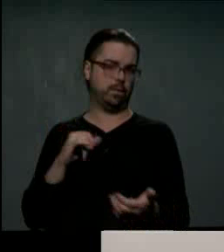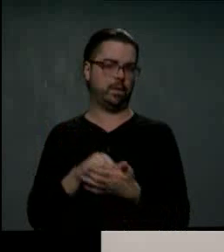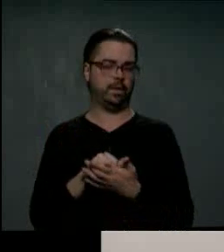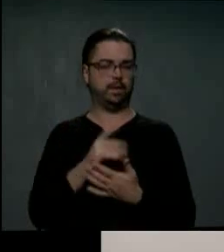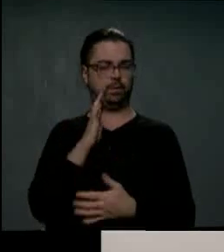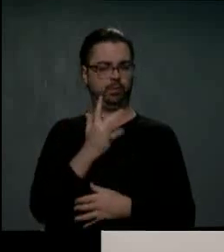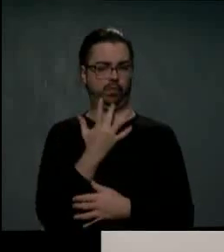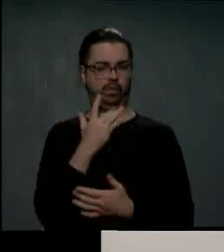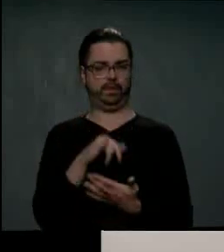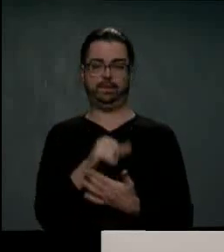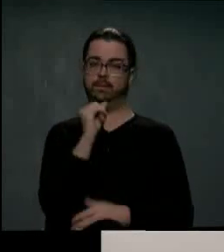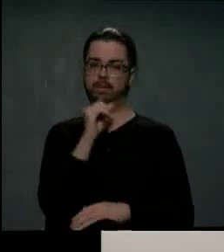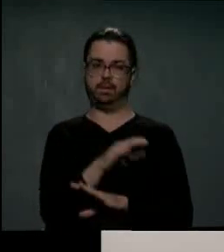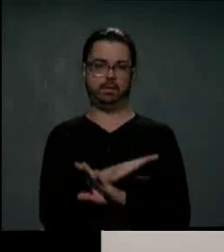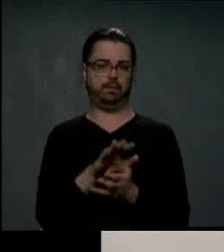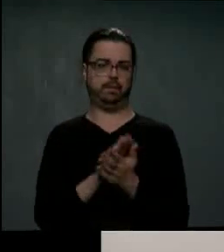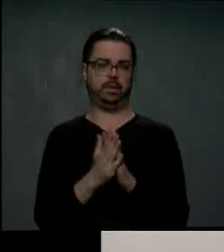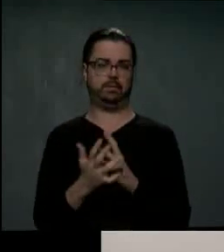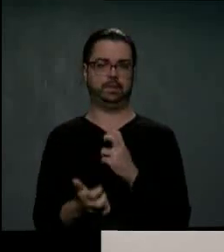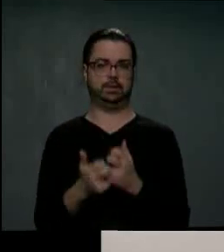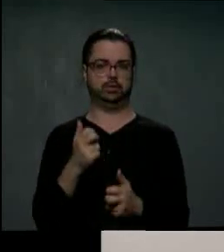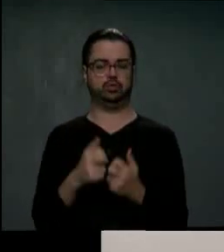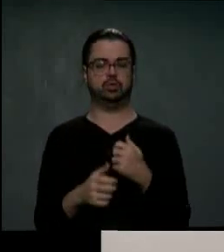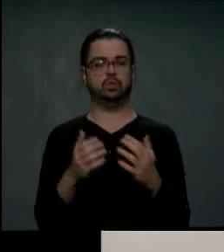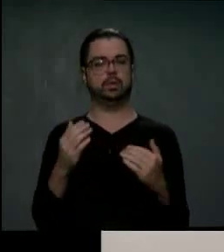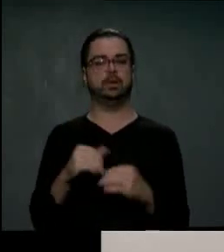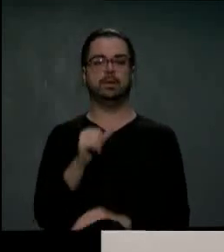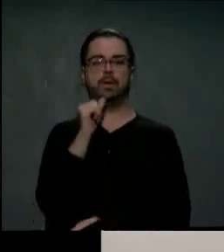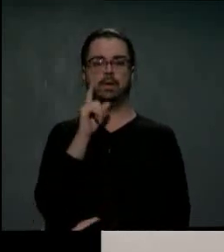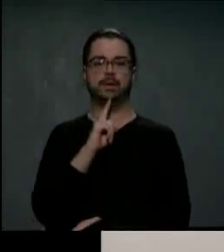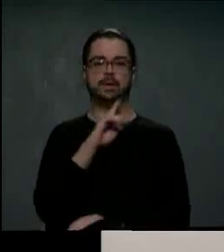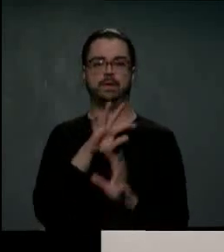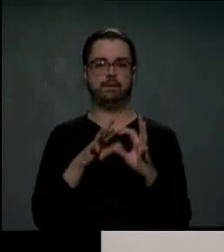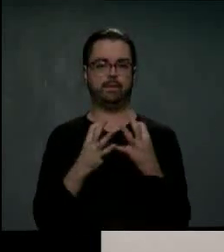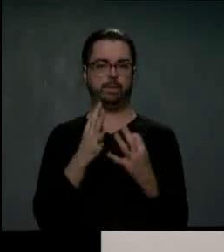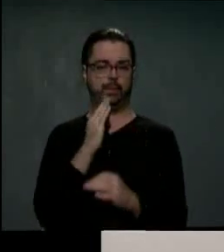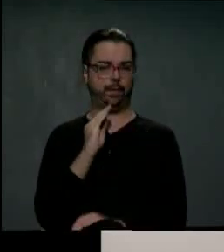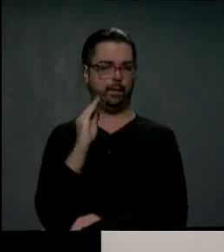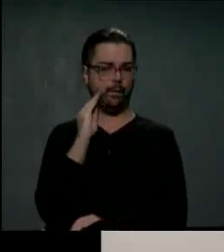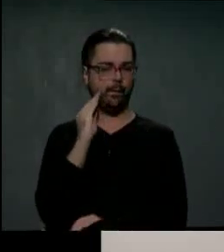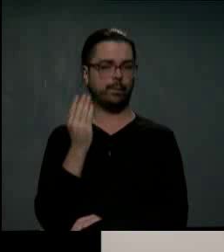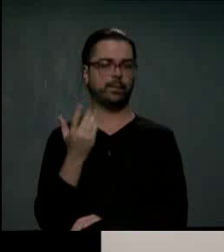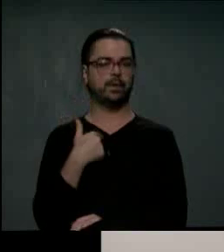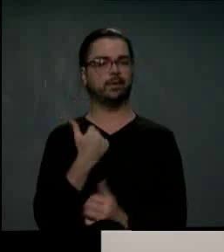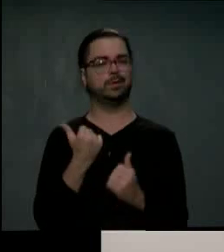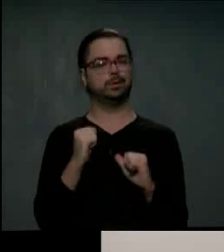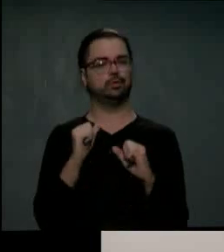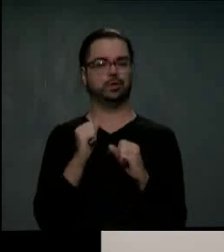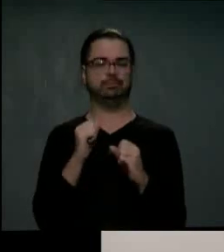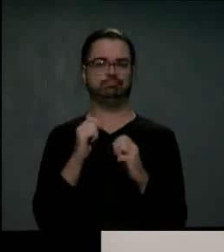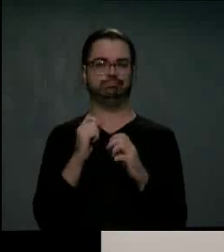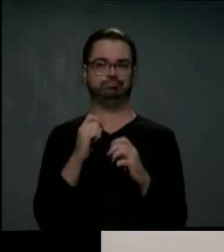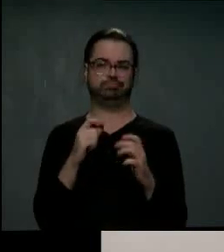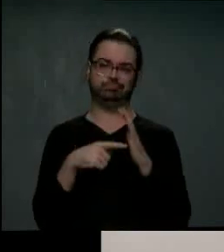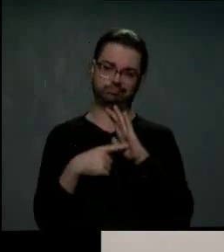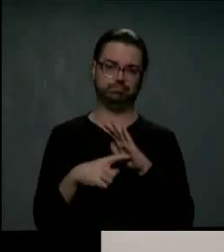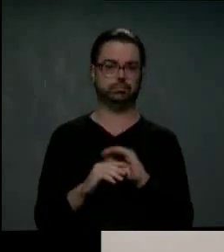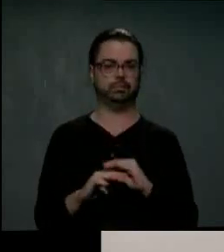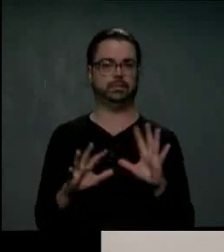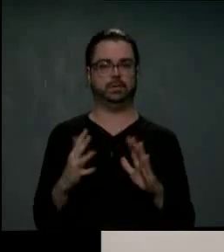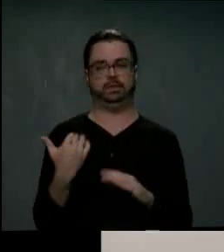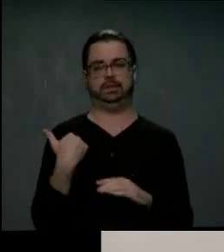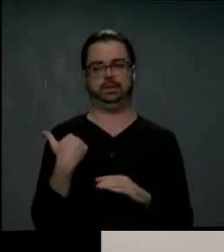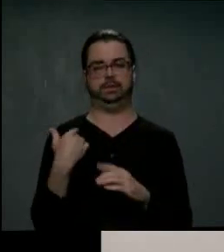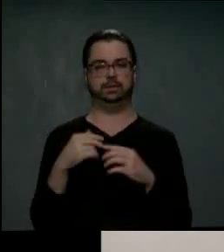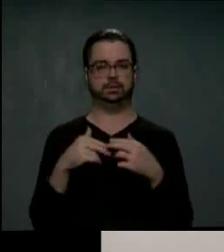that not to be an issue. And then non-single family homes, you know, I tried to illustrate in the slide before how those